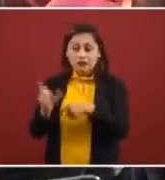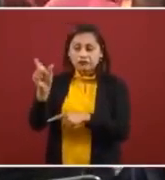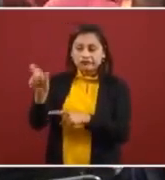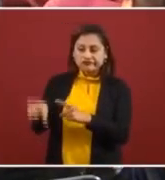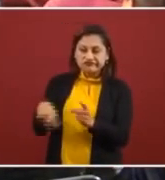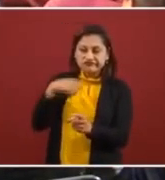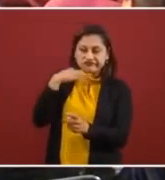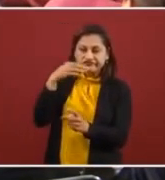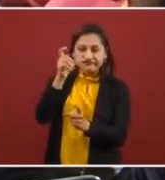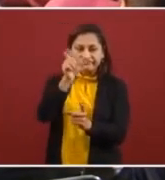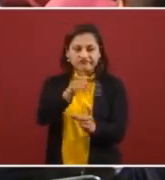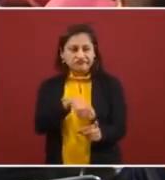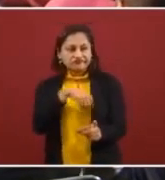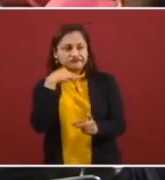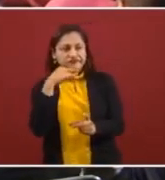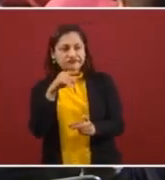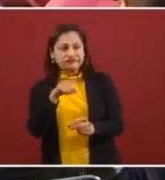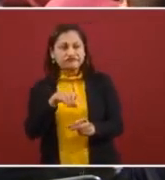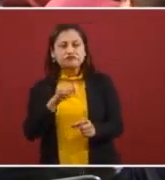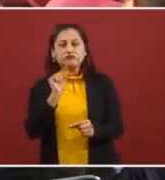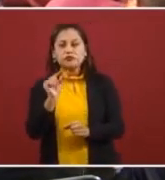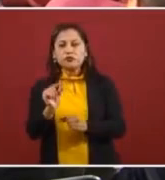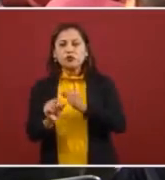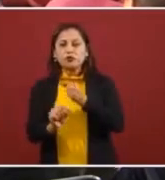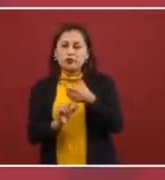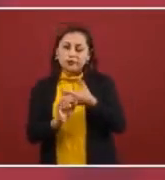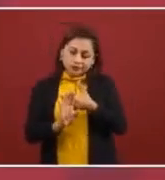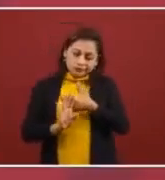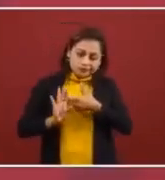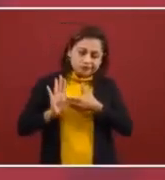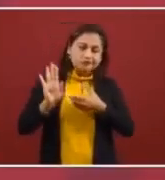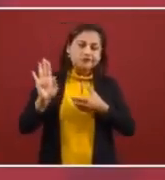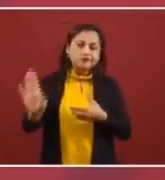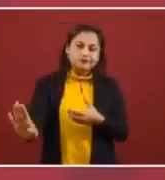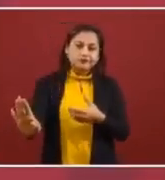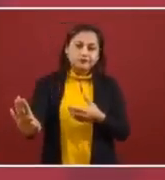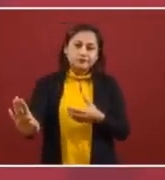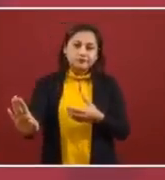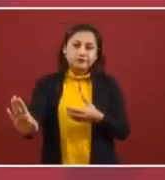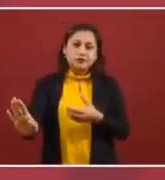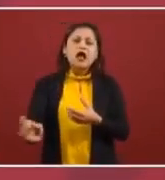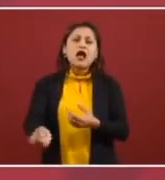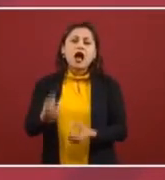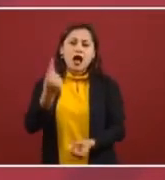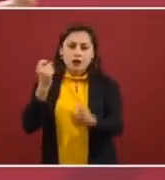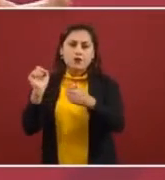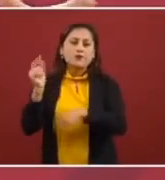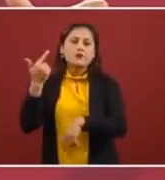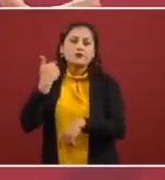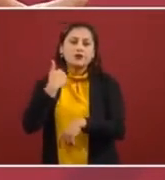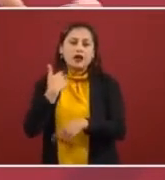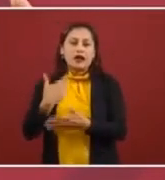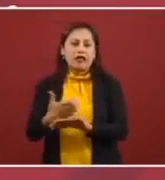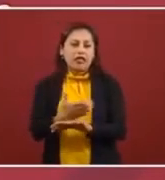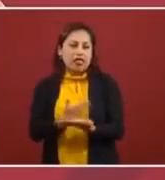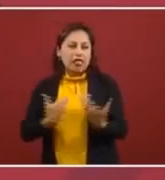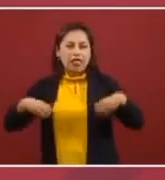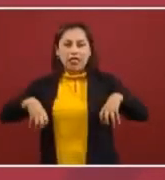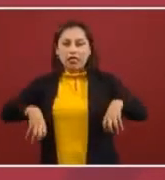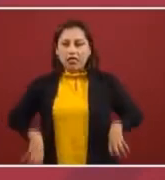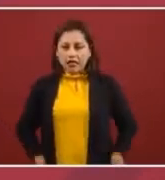politicians that used to dedicate themselves to looting our country, they no longer